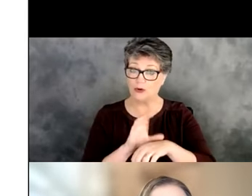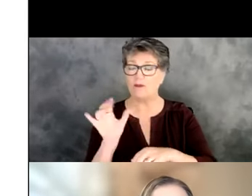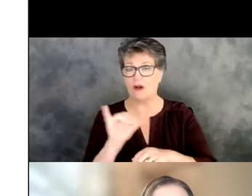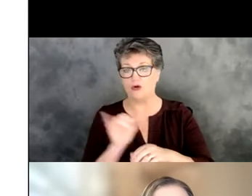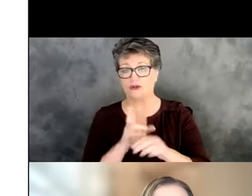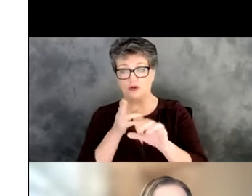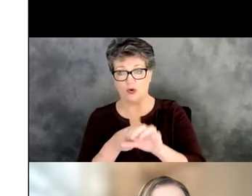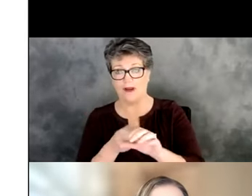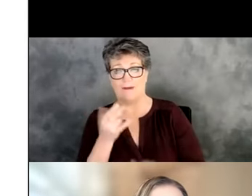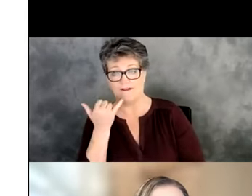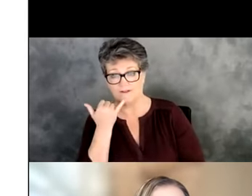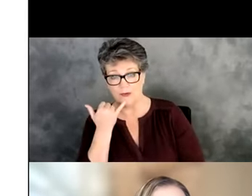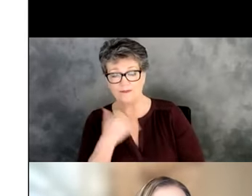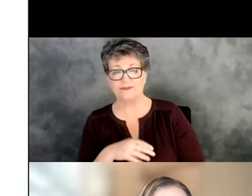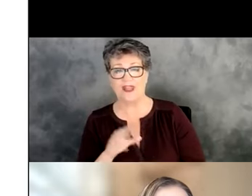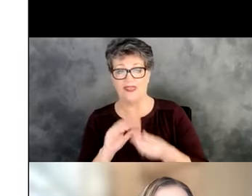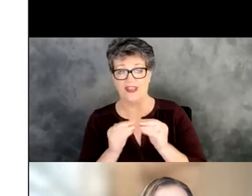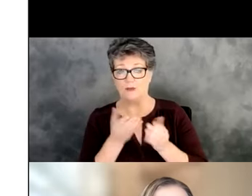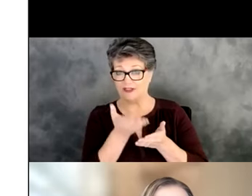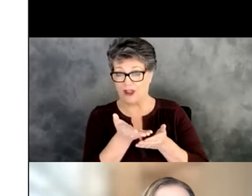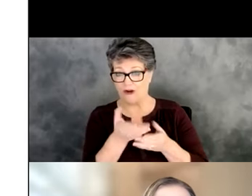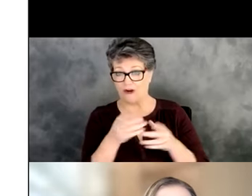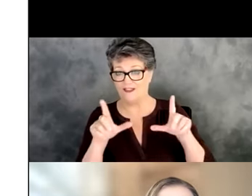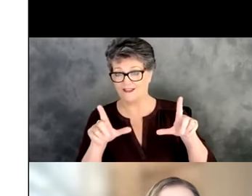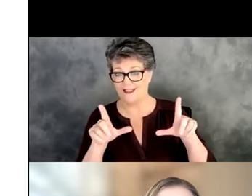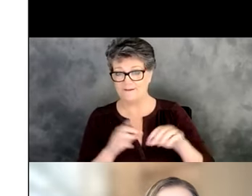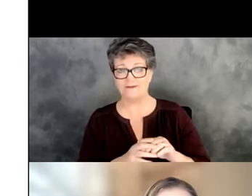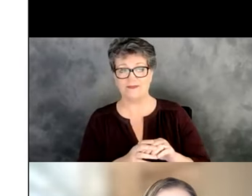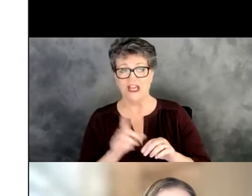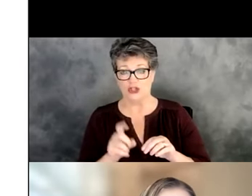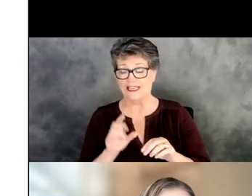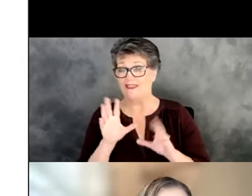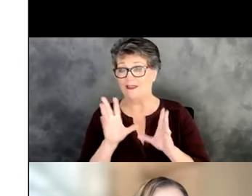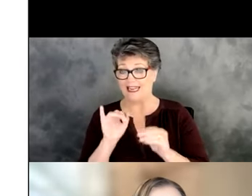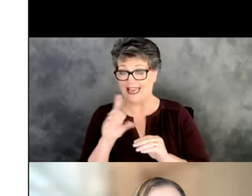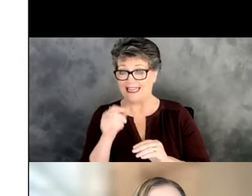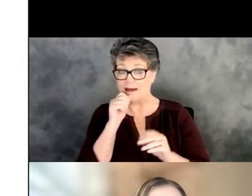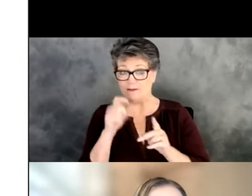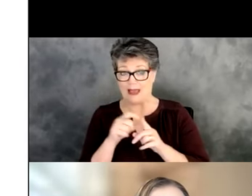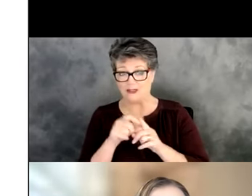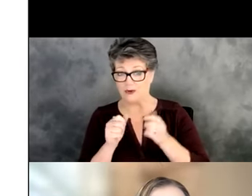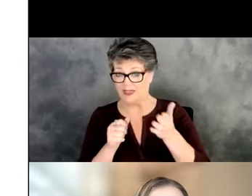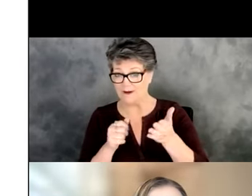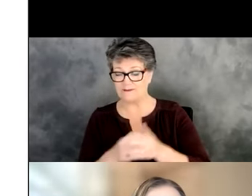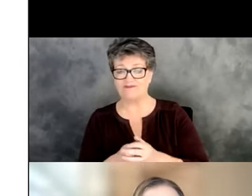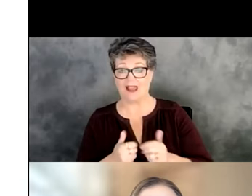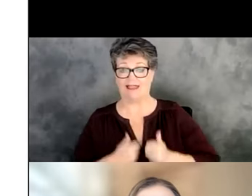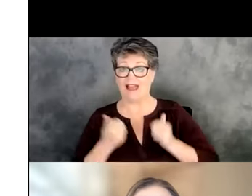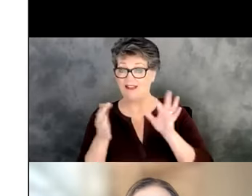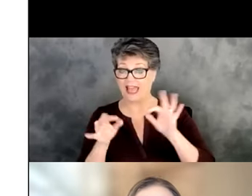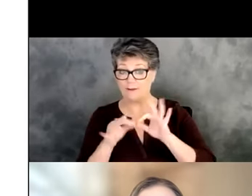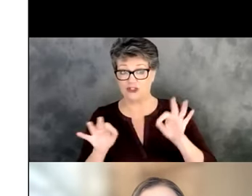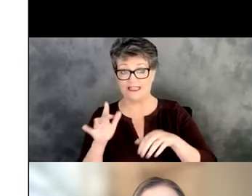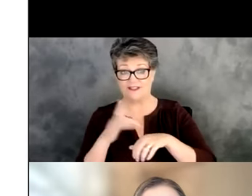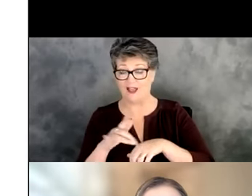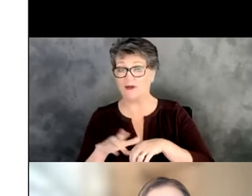by phone. The phone number is listed there. You'll need the meeting ID and password. Live captioning is available as